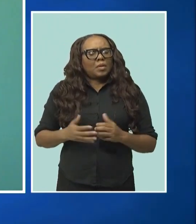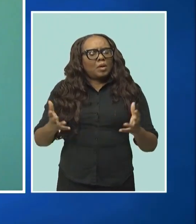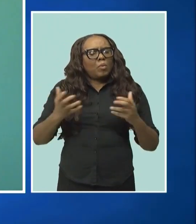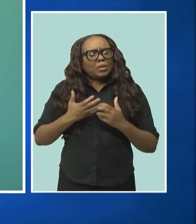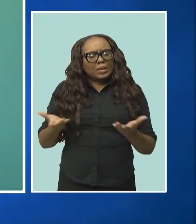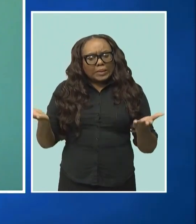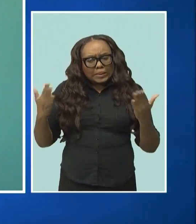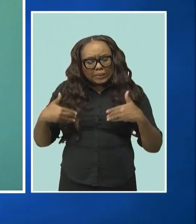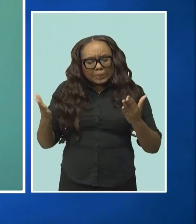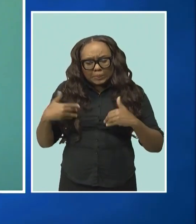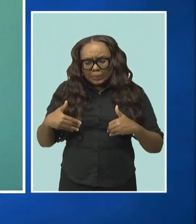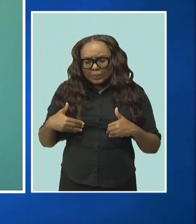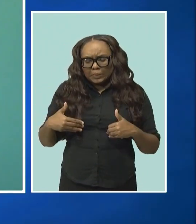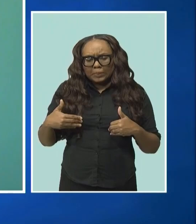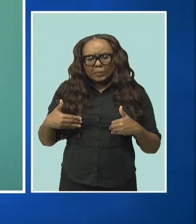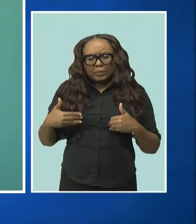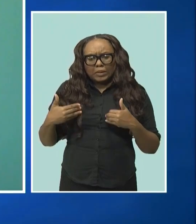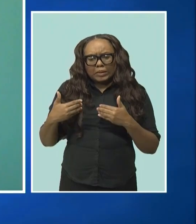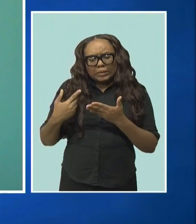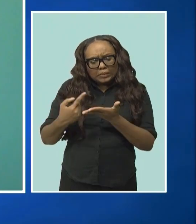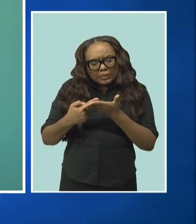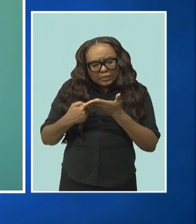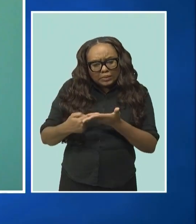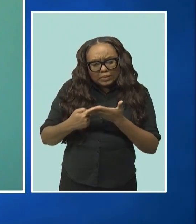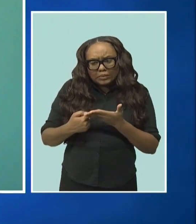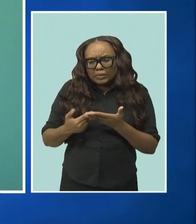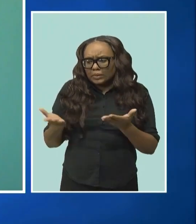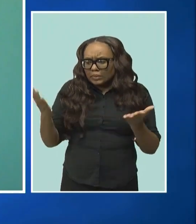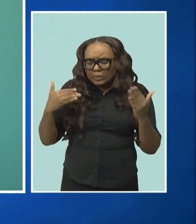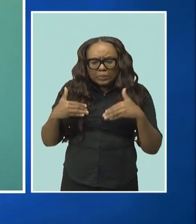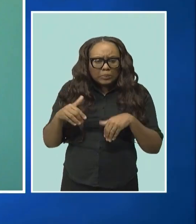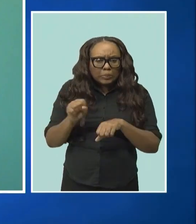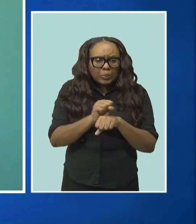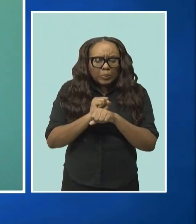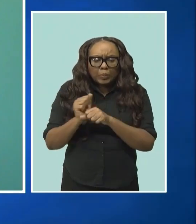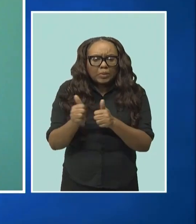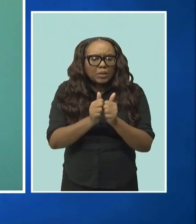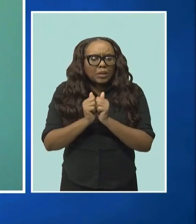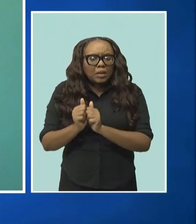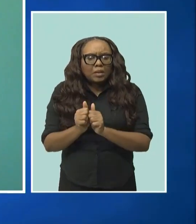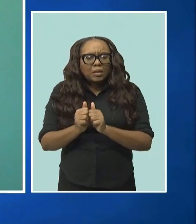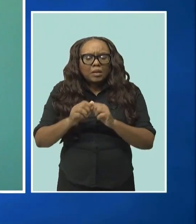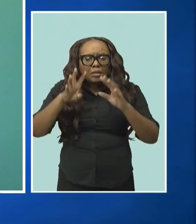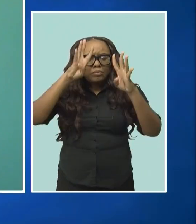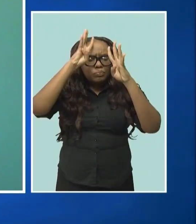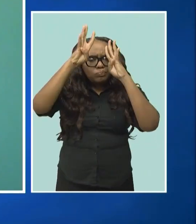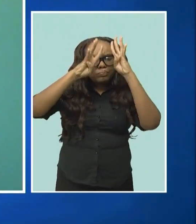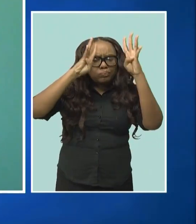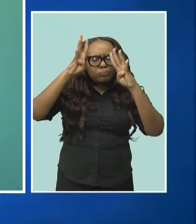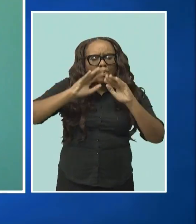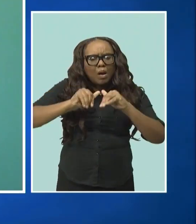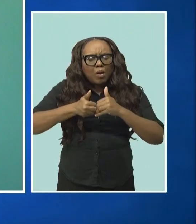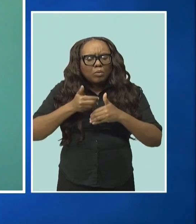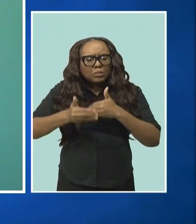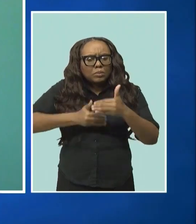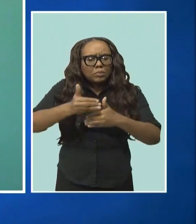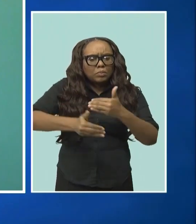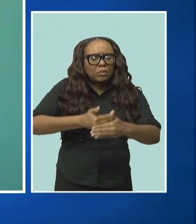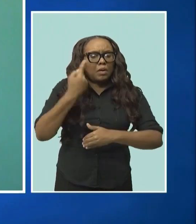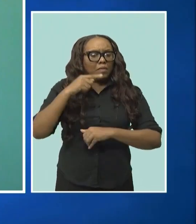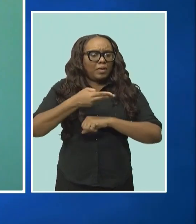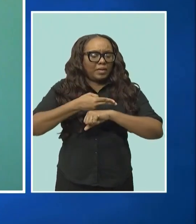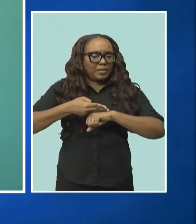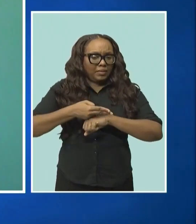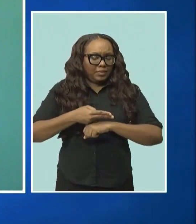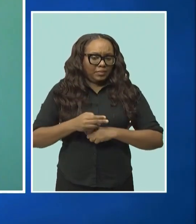table and helping them to work out a consensus on a way forward for Haiti.